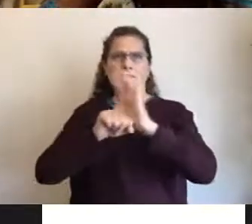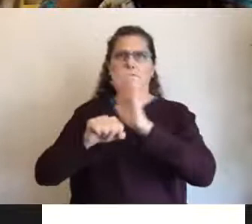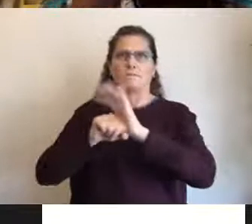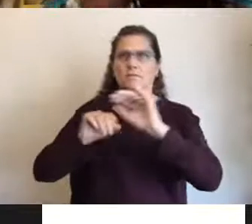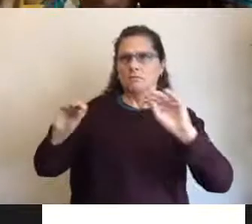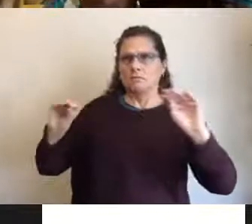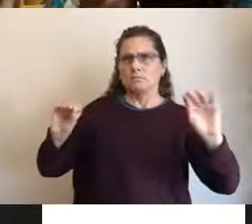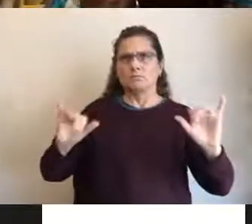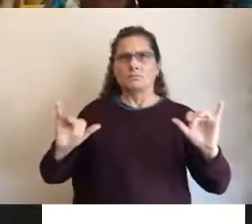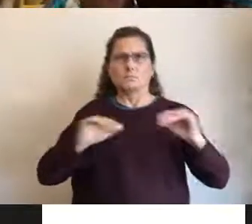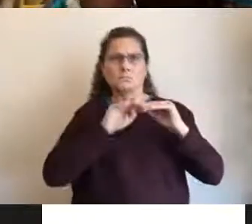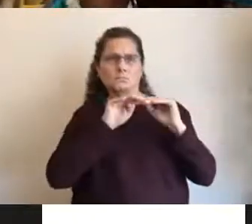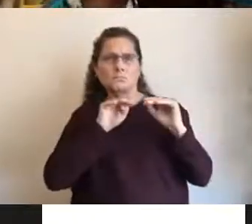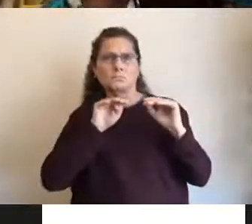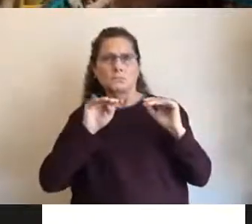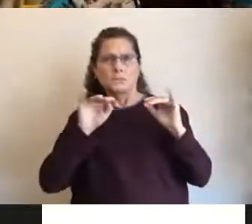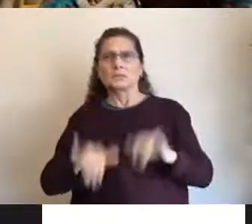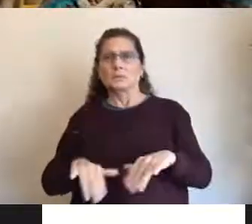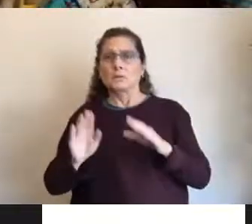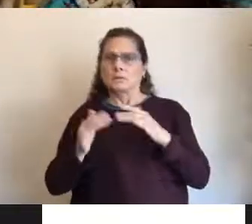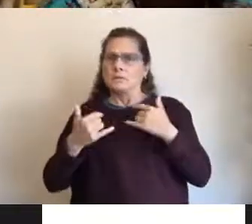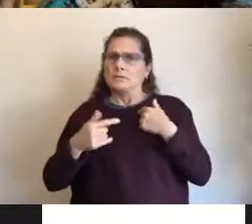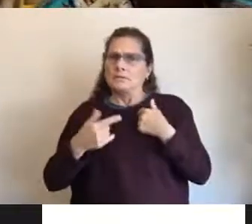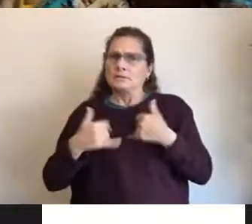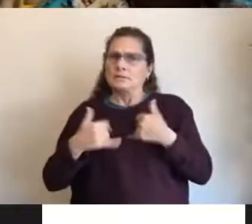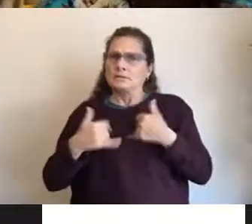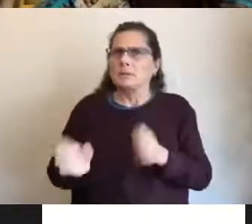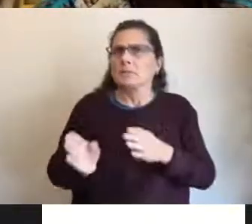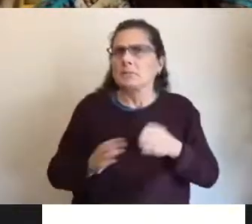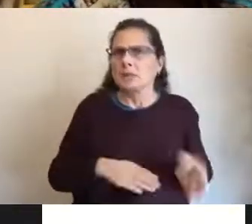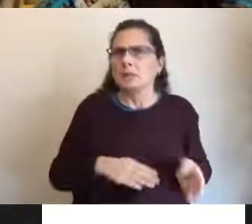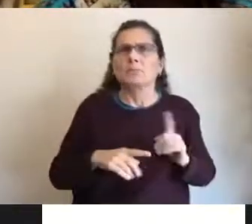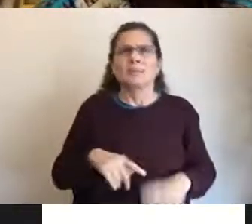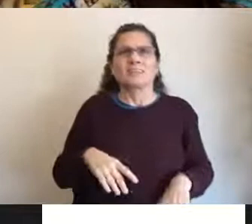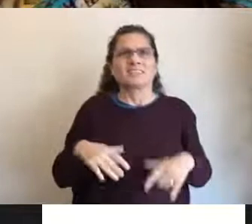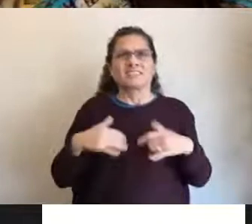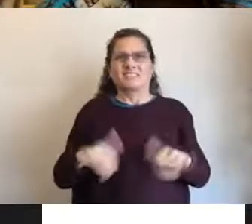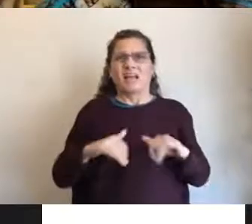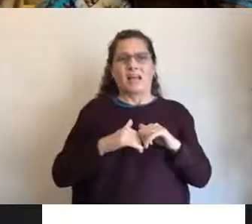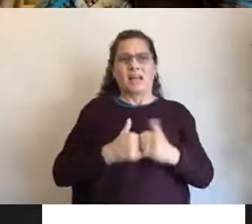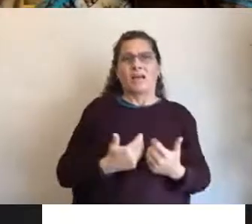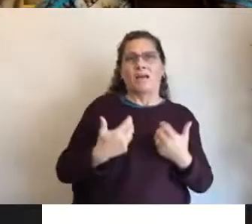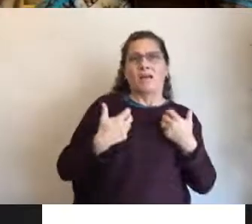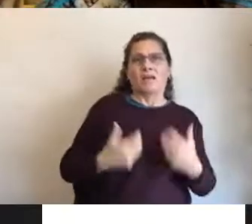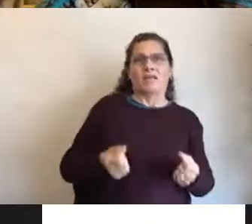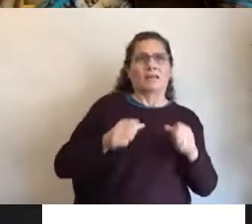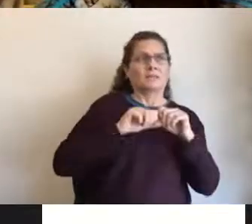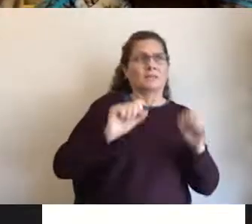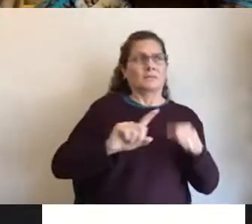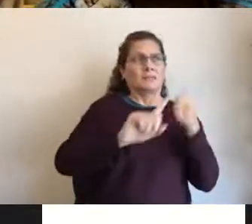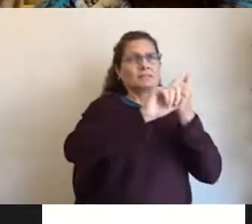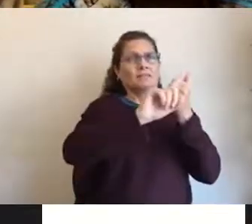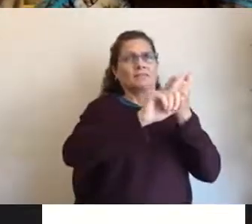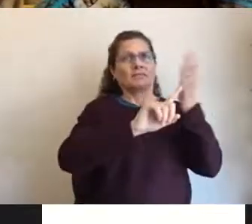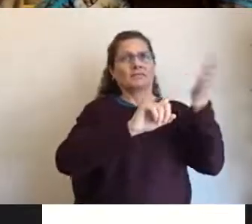well positioned and how well prepared our hospitals are, no health system, no hospital can keep up if the numbers continue